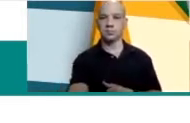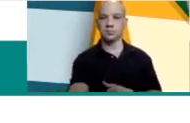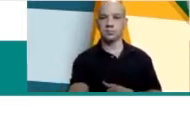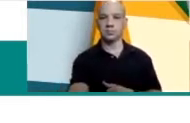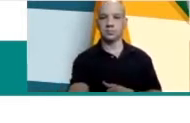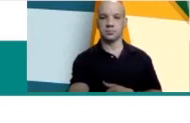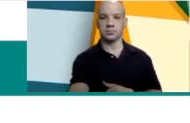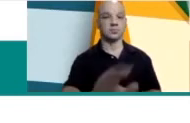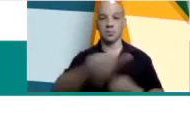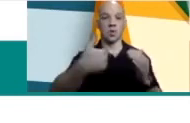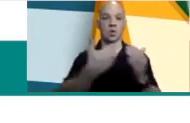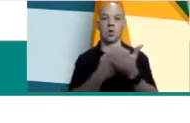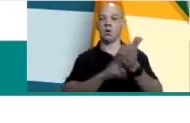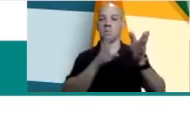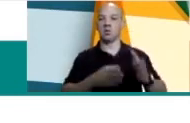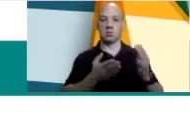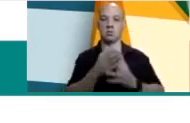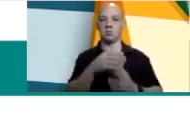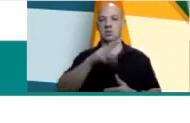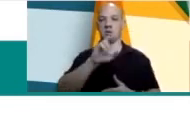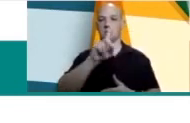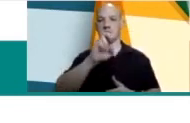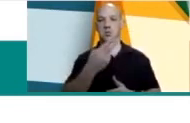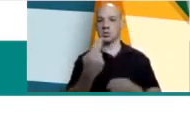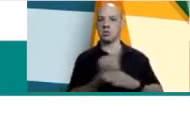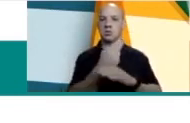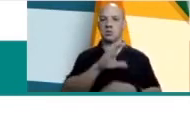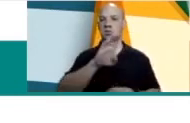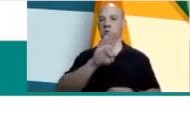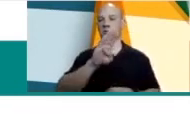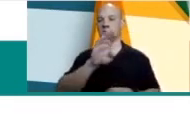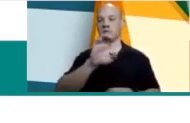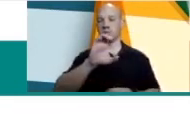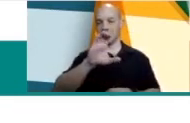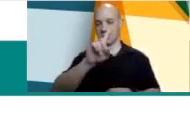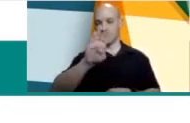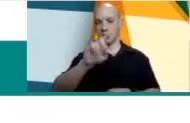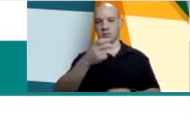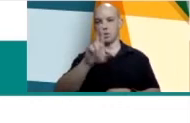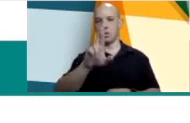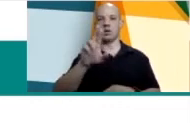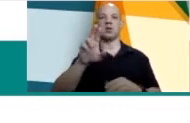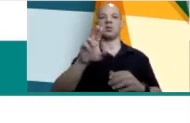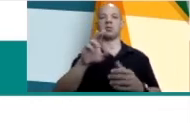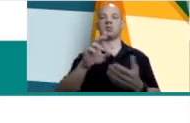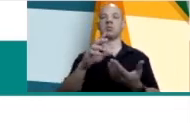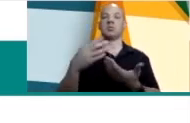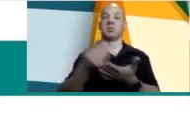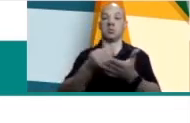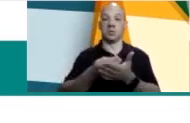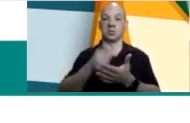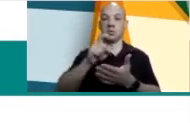All contractors to PRDOH using CDBG-DR funding have certain roles and